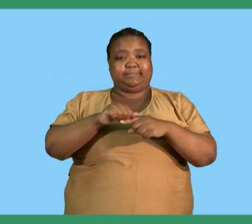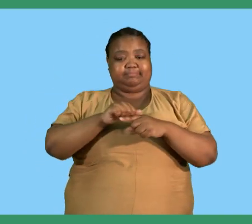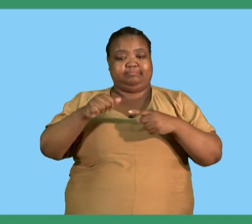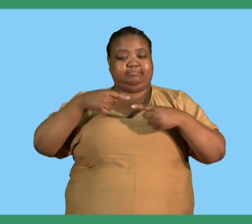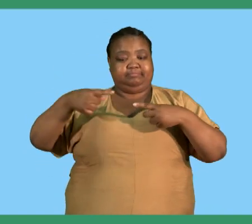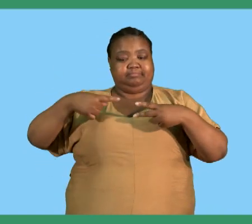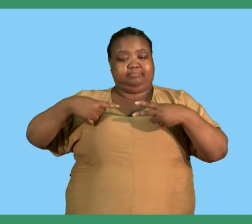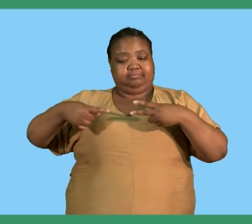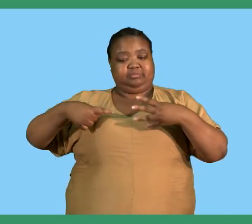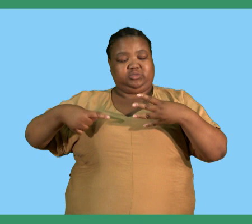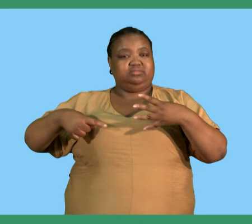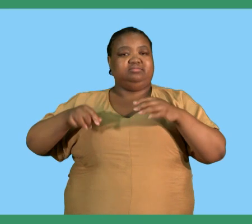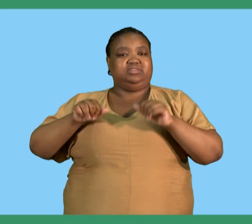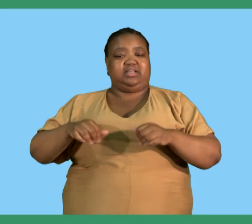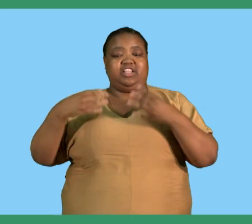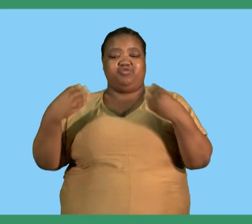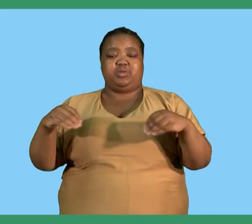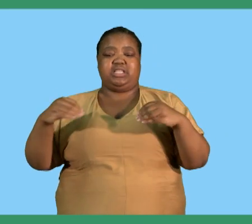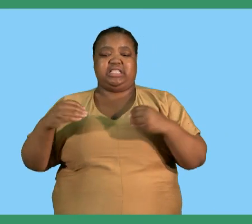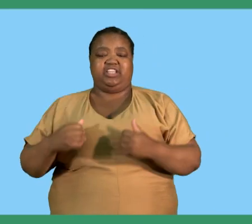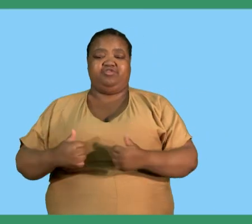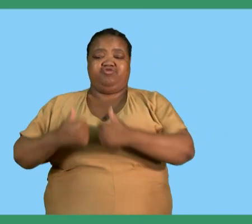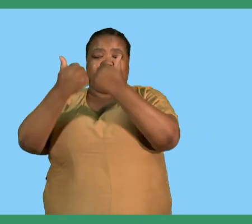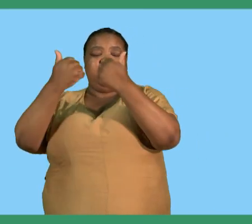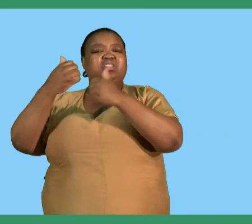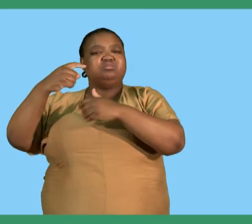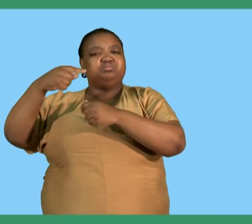practices pose a challenge to businesses.